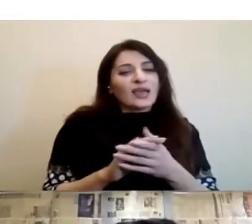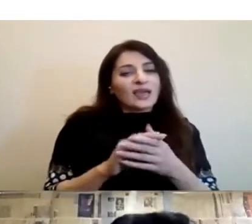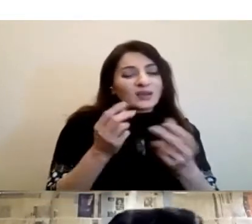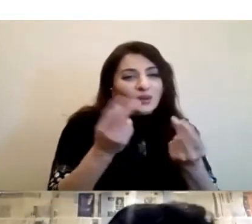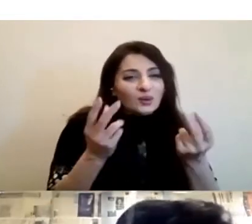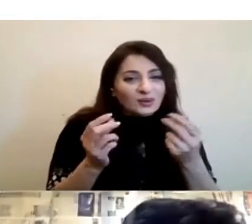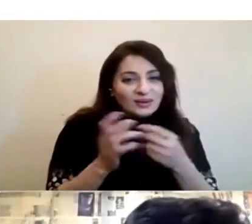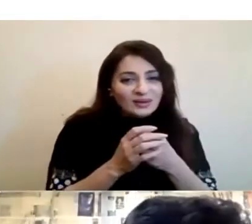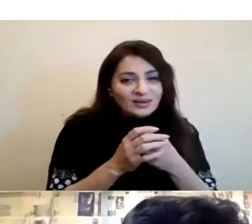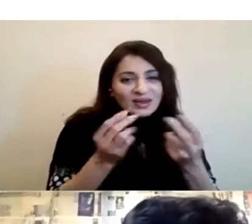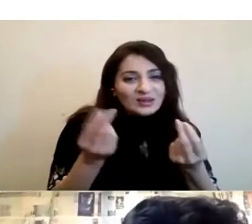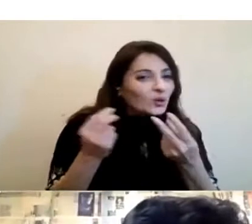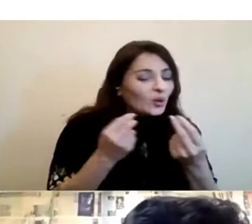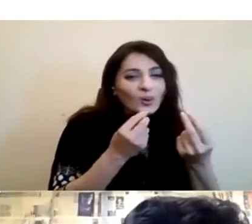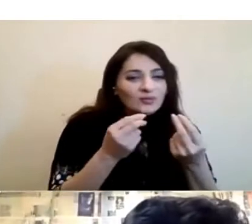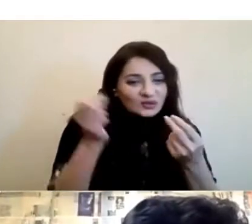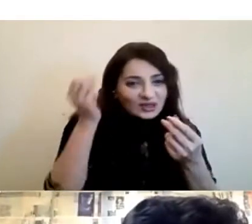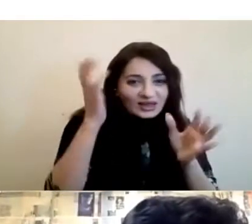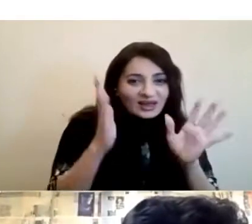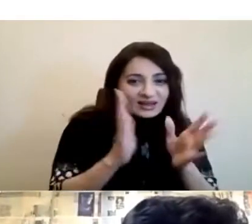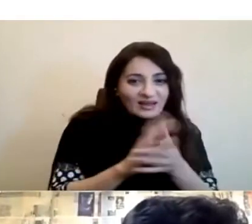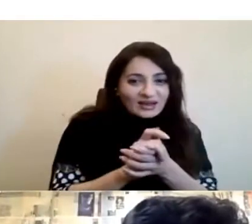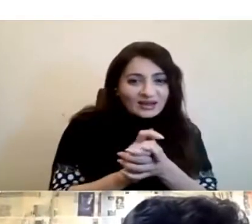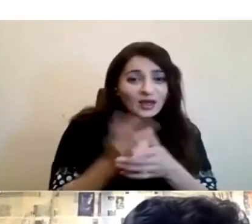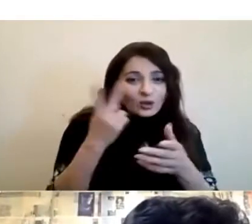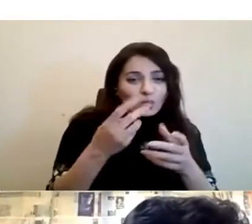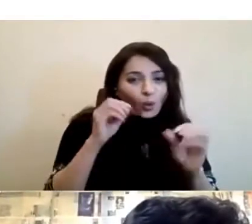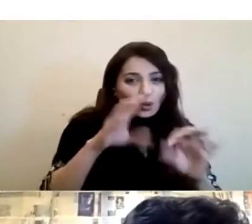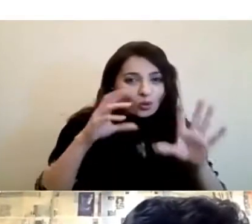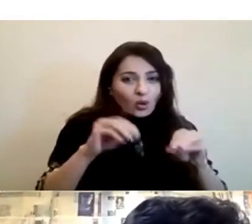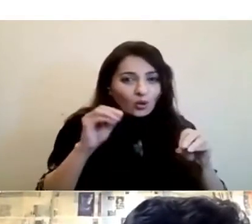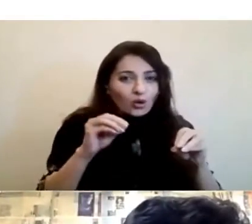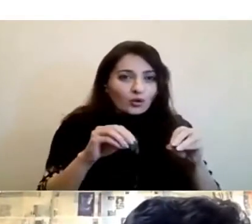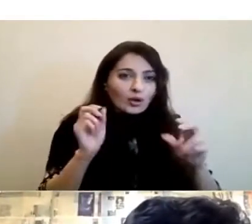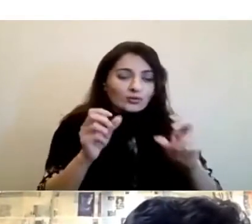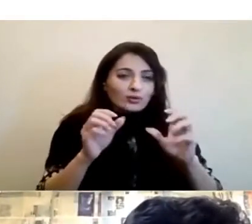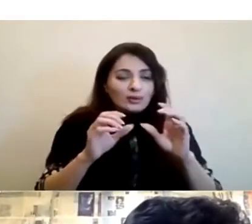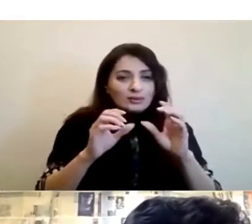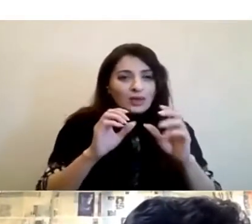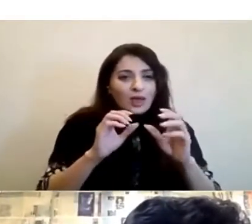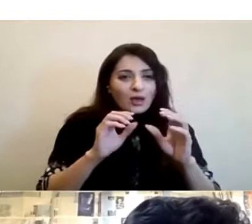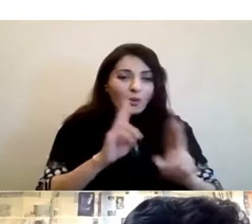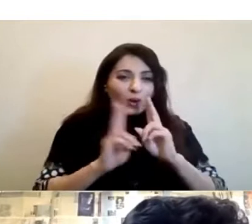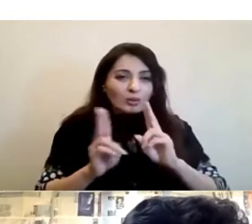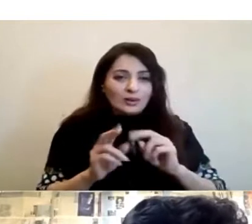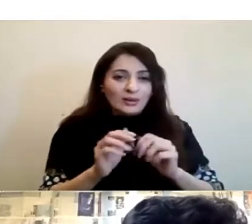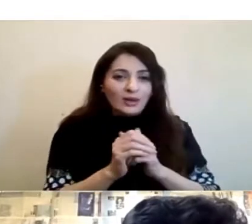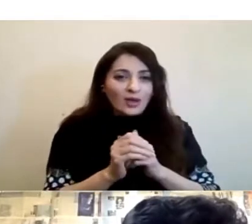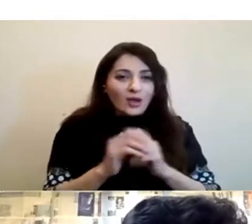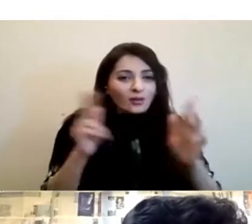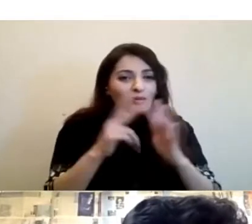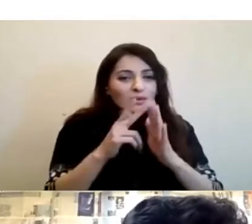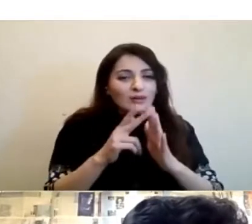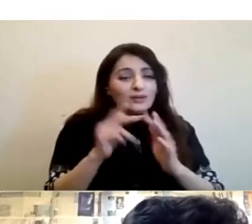Yorker cartoon, two dogs in front of a computer talking to each other and saying, on the internet, nobody knows you're a